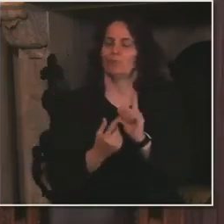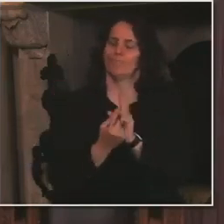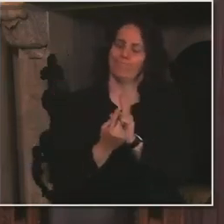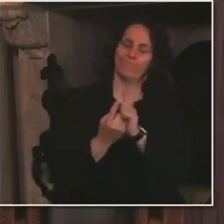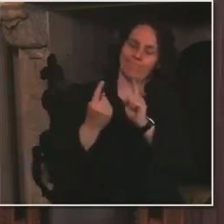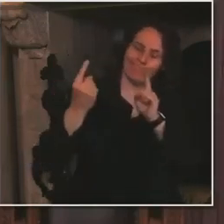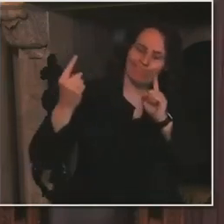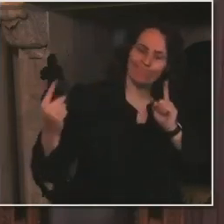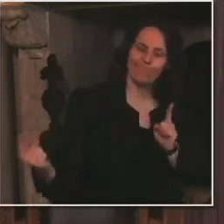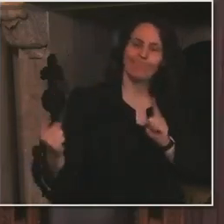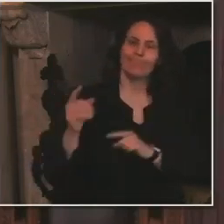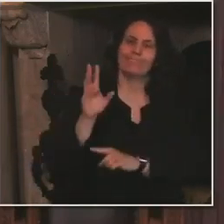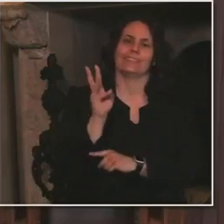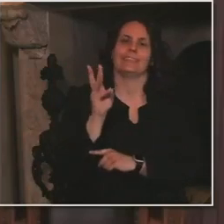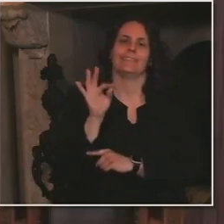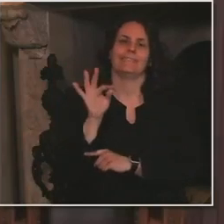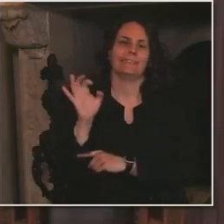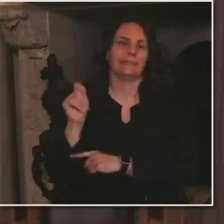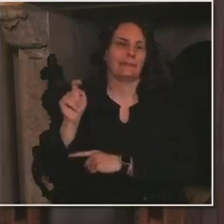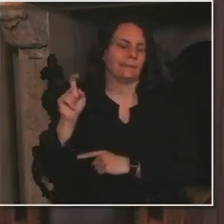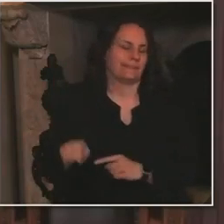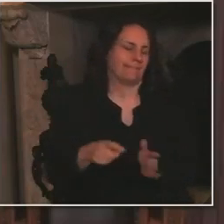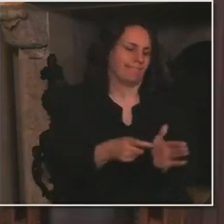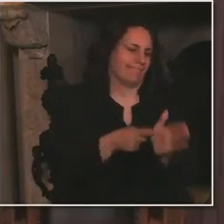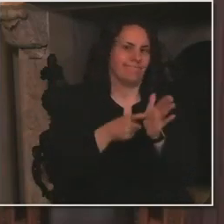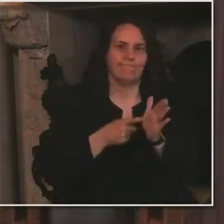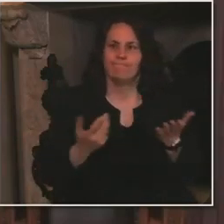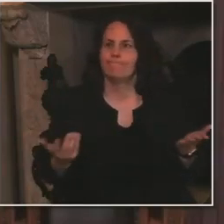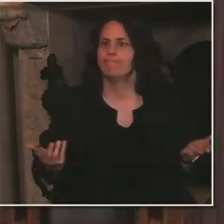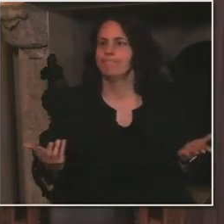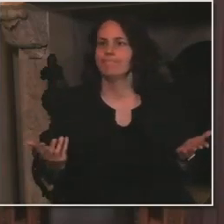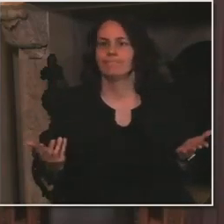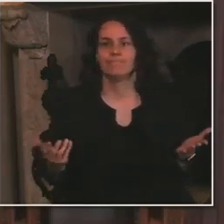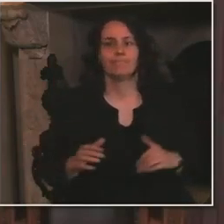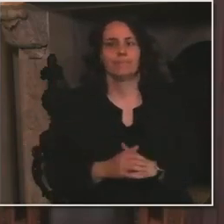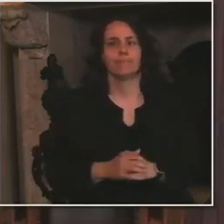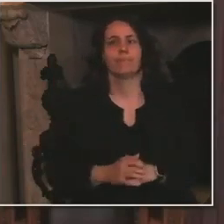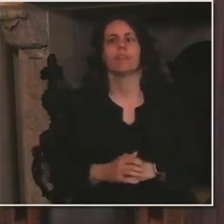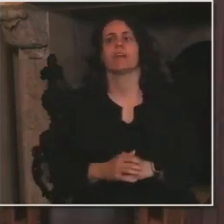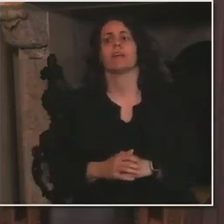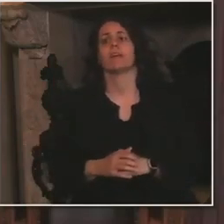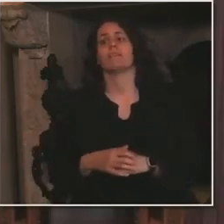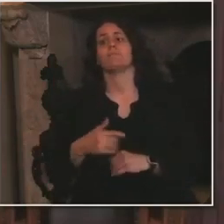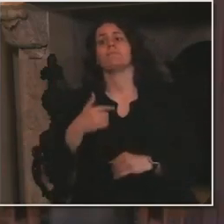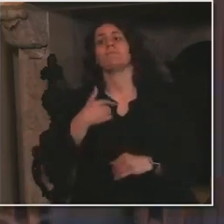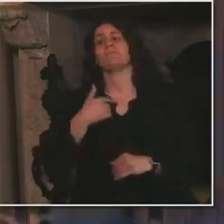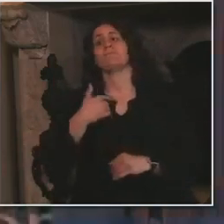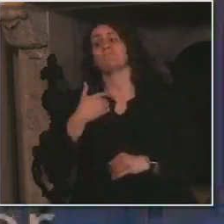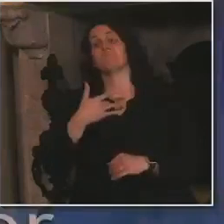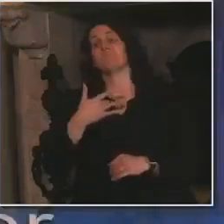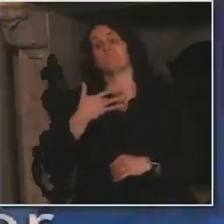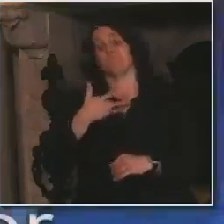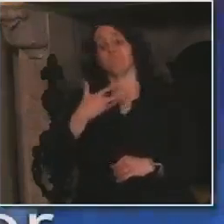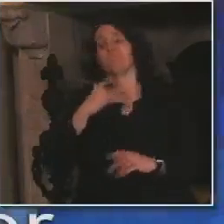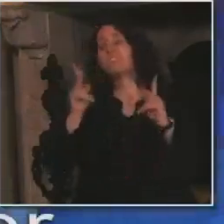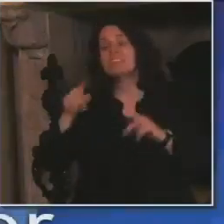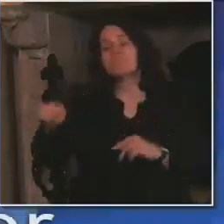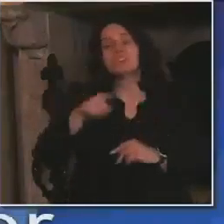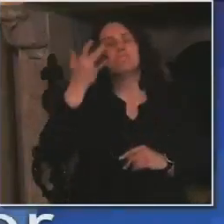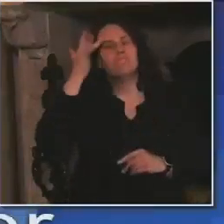anticipate they'll find ways to make it happen in a really safe and fun way. Thank you, Megan. Now to